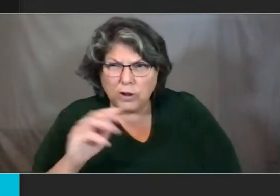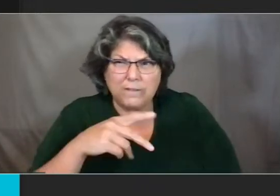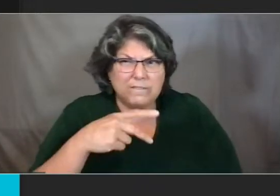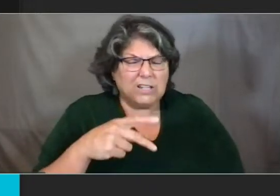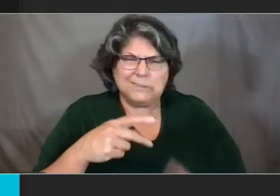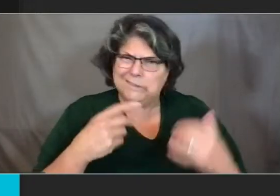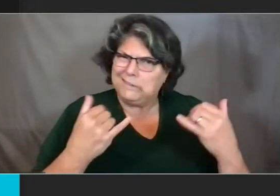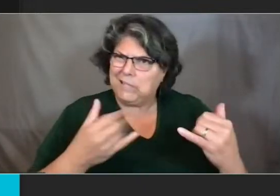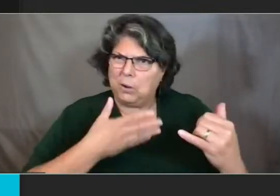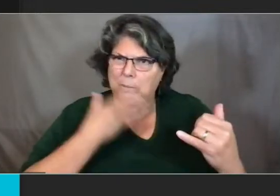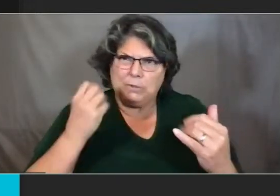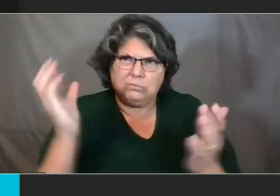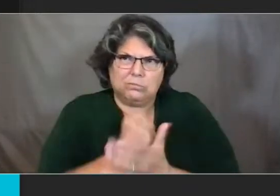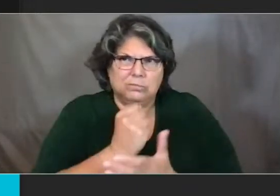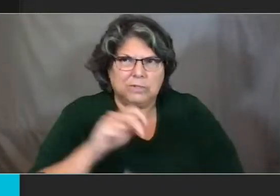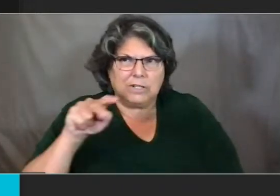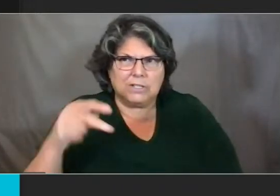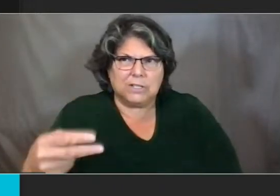second dose.